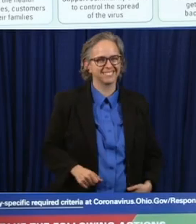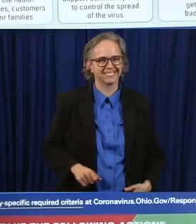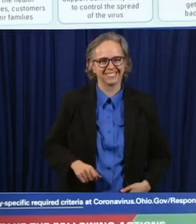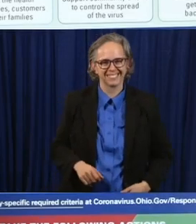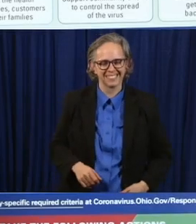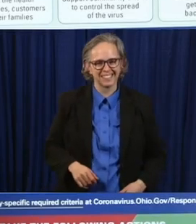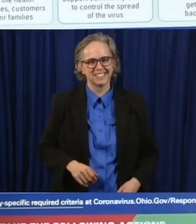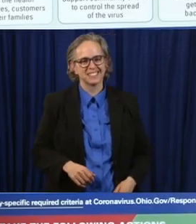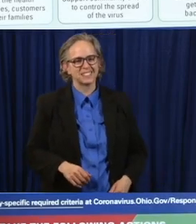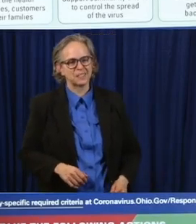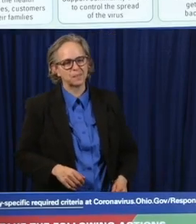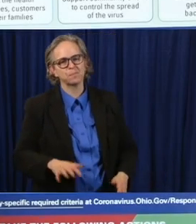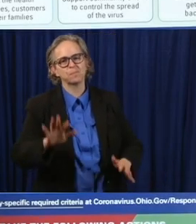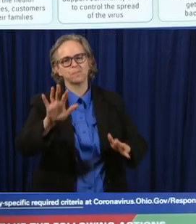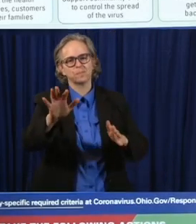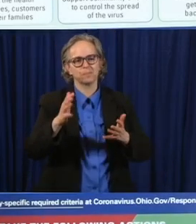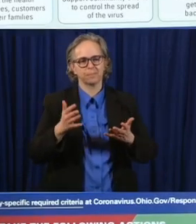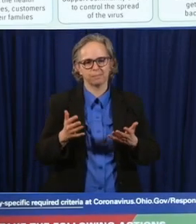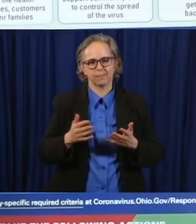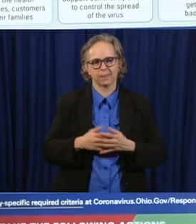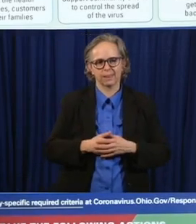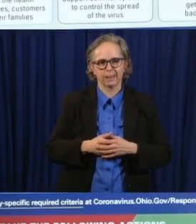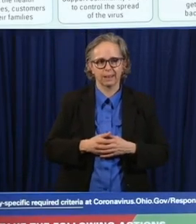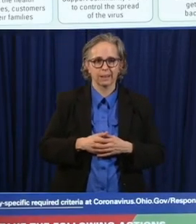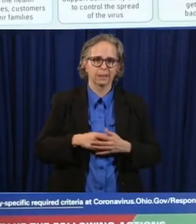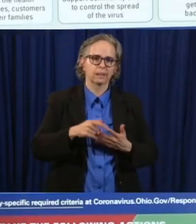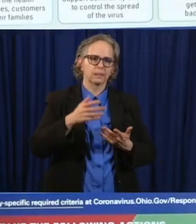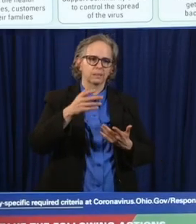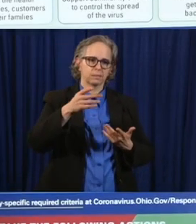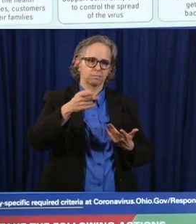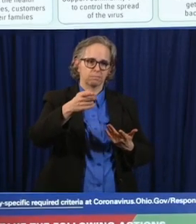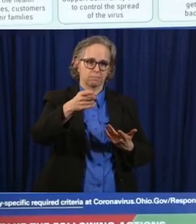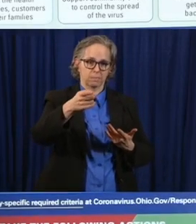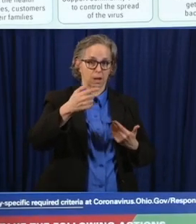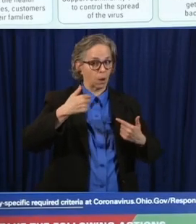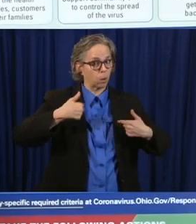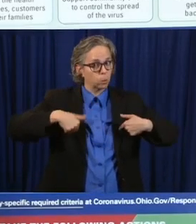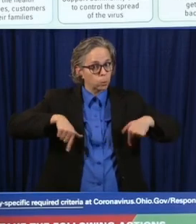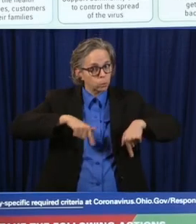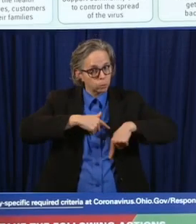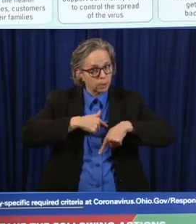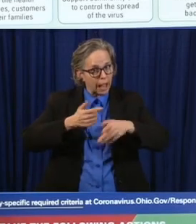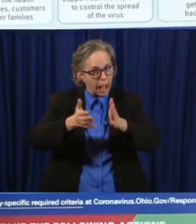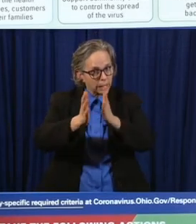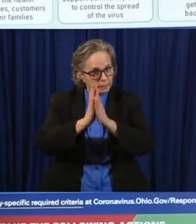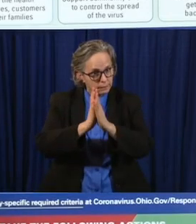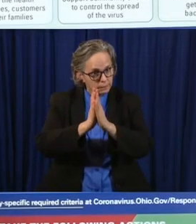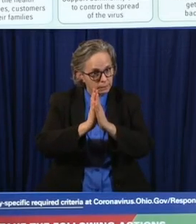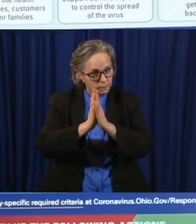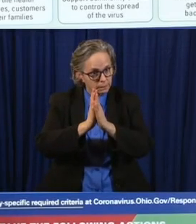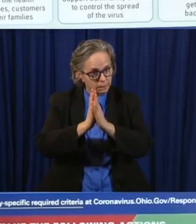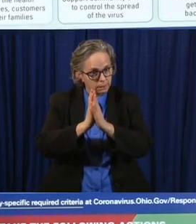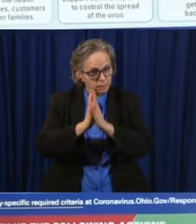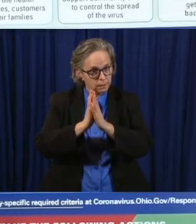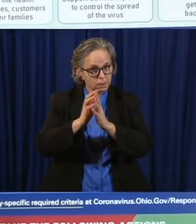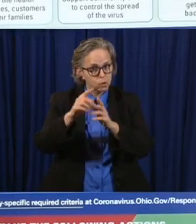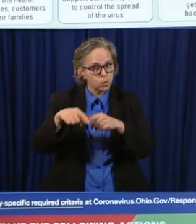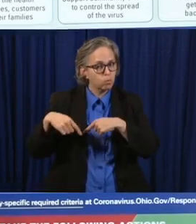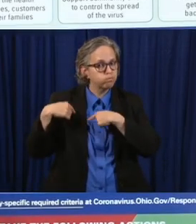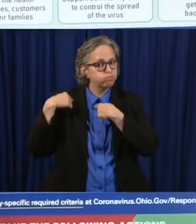to do, we're asking them to do pretty much what they've been doing. Be reasonable, be